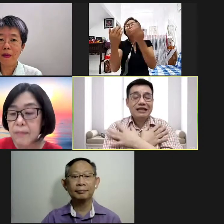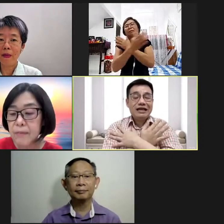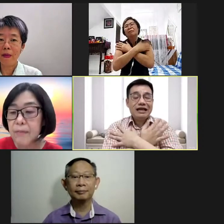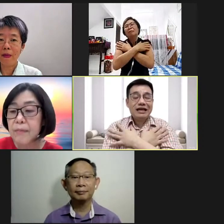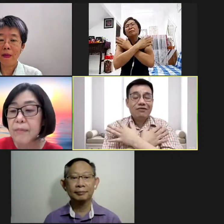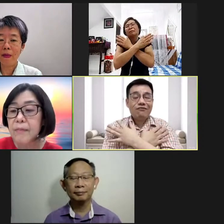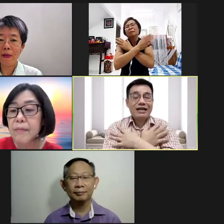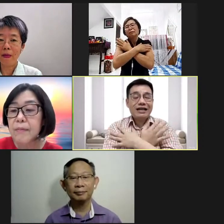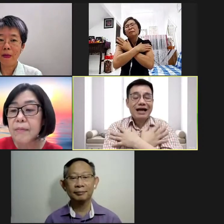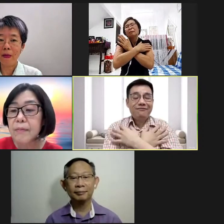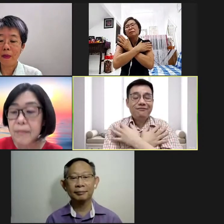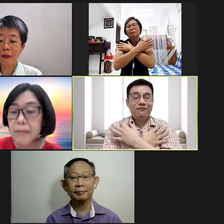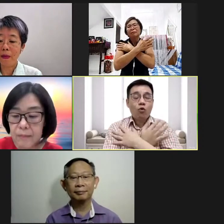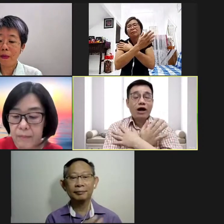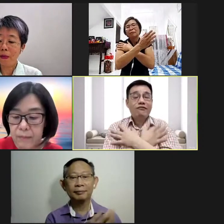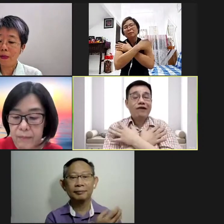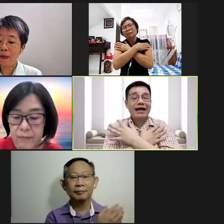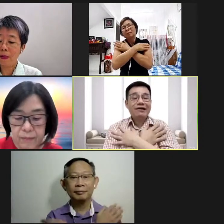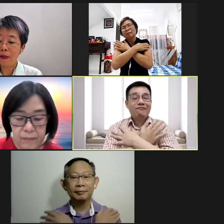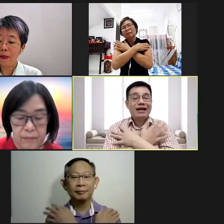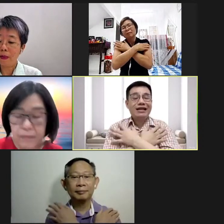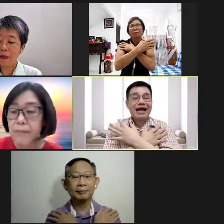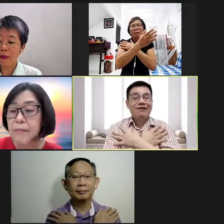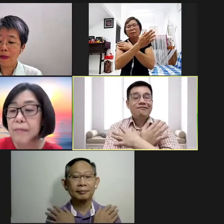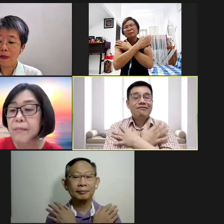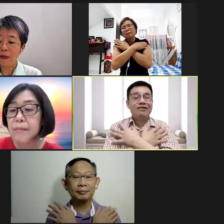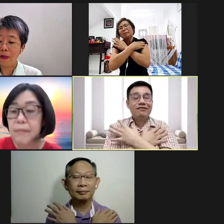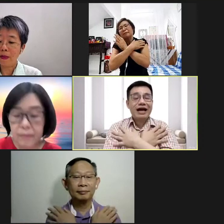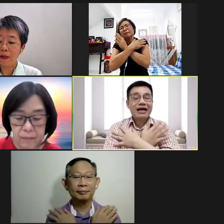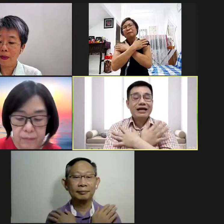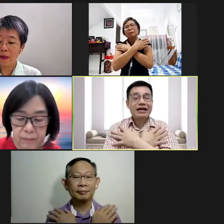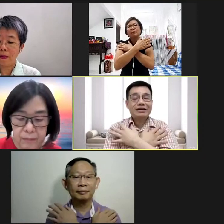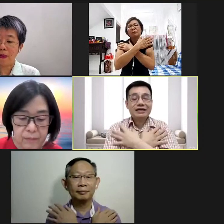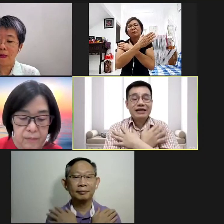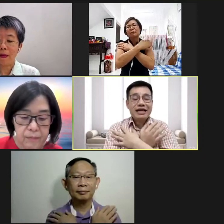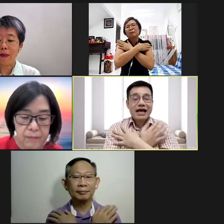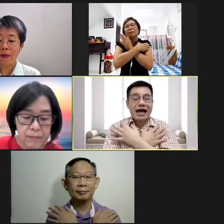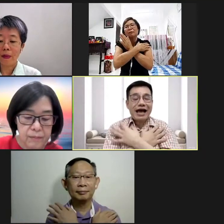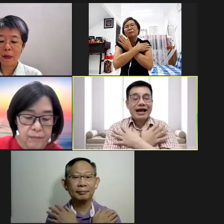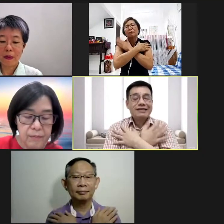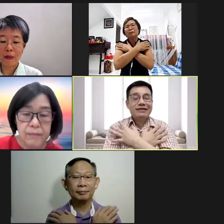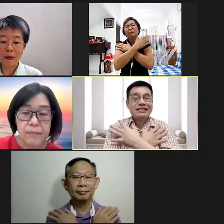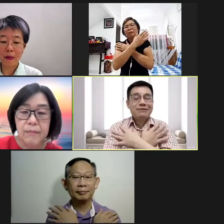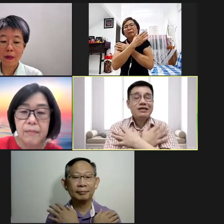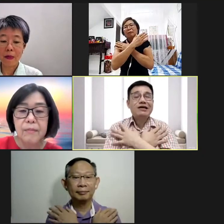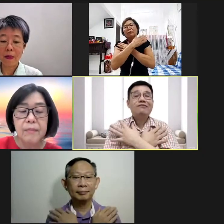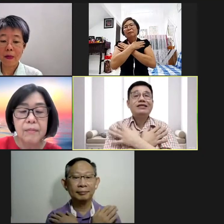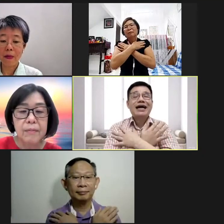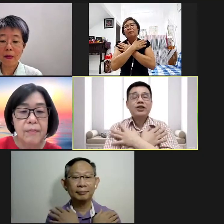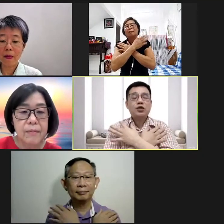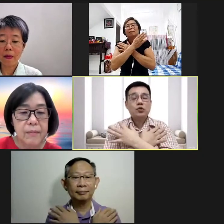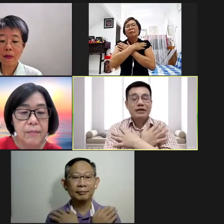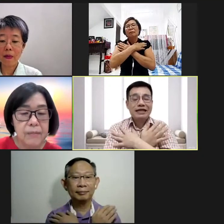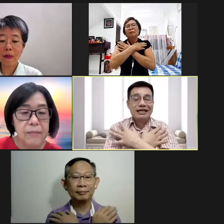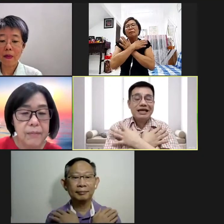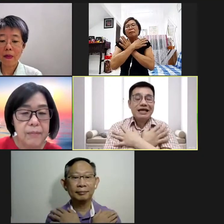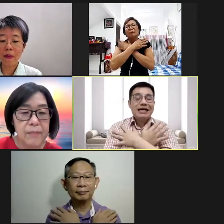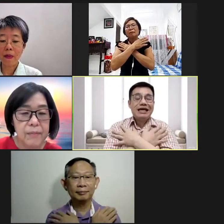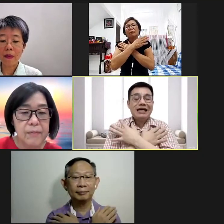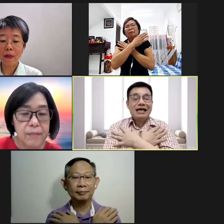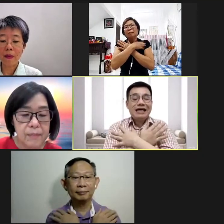Alternatively, one left, one right, one left, one right. Okay, and as we are tapping, we try to